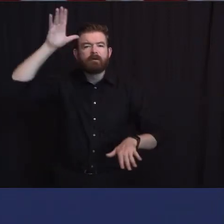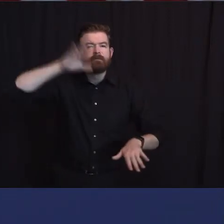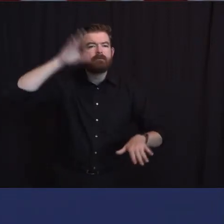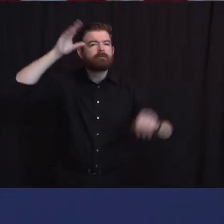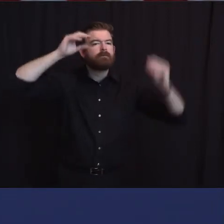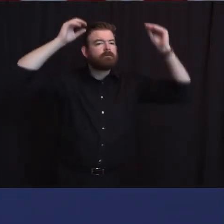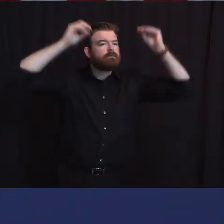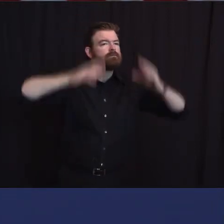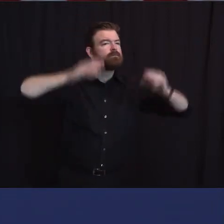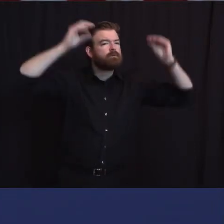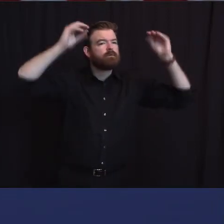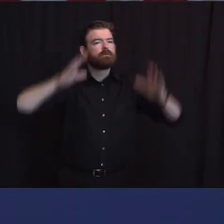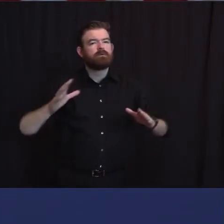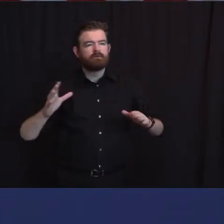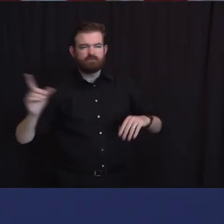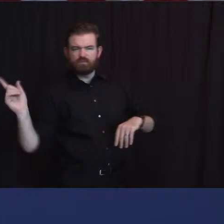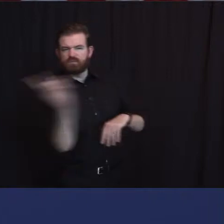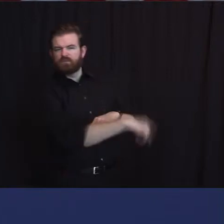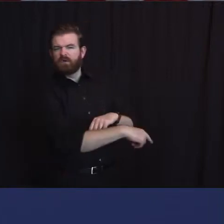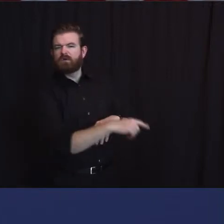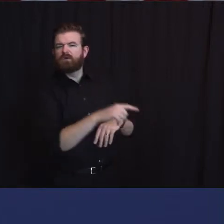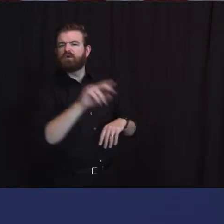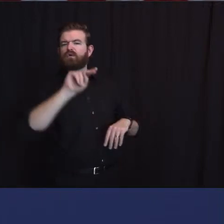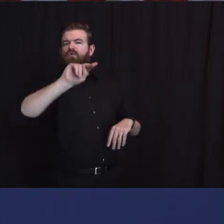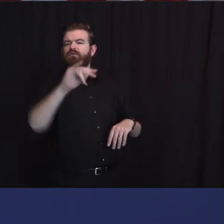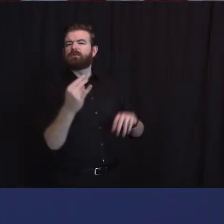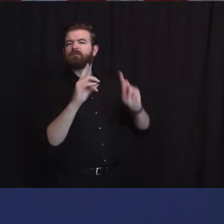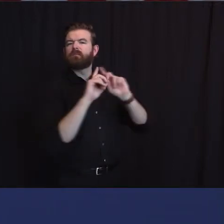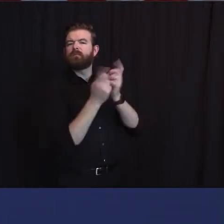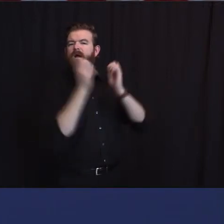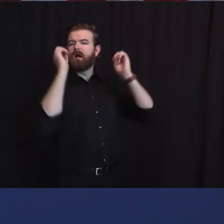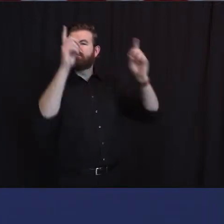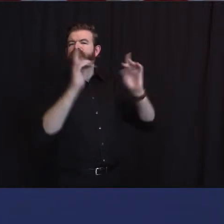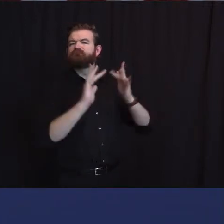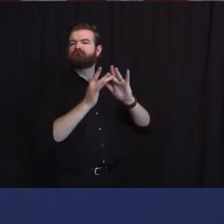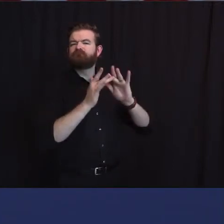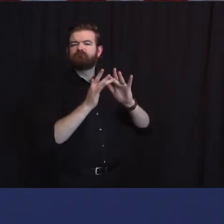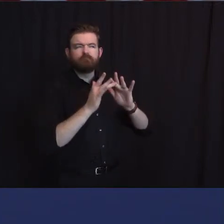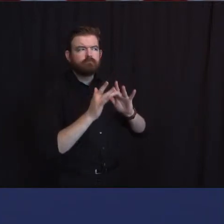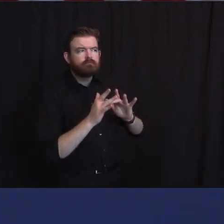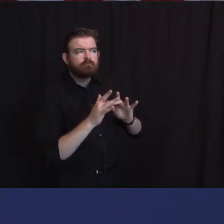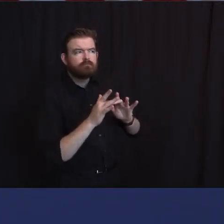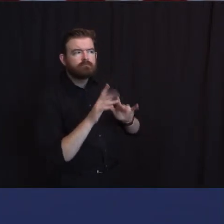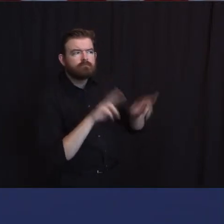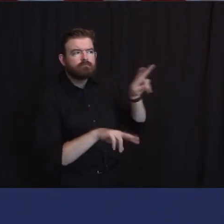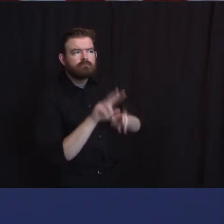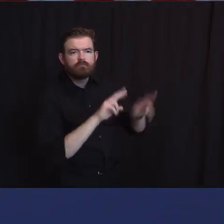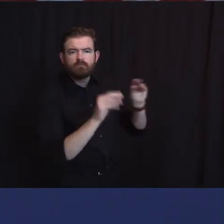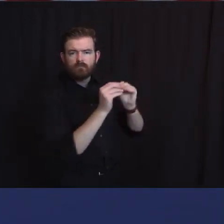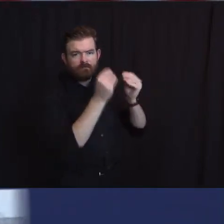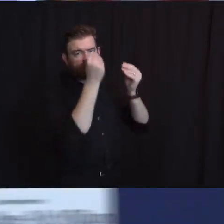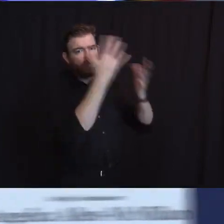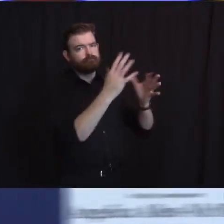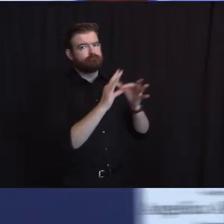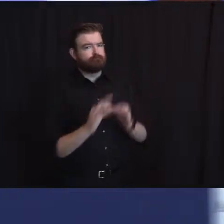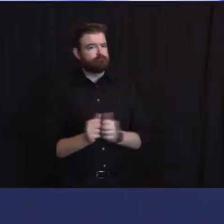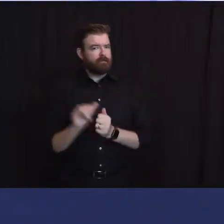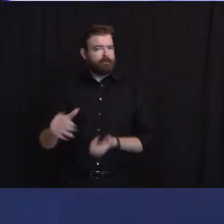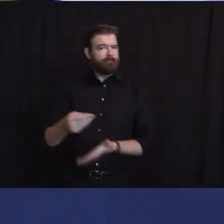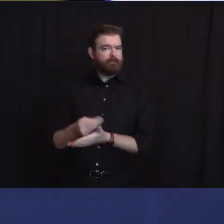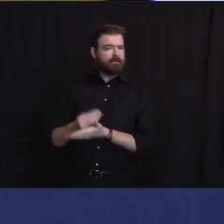visit the New Jersey Department of Education's website for additional information. Thank you. Angelica, thank